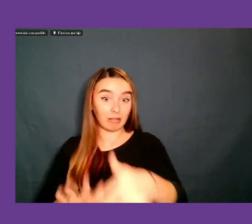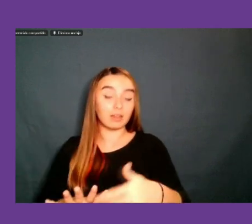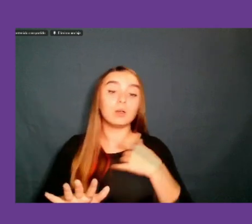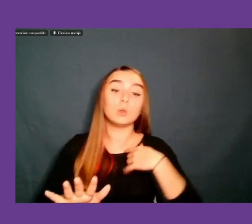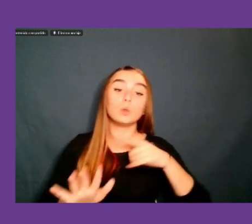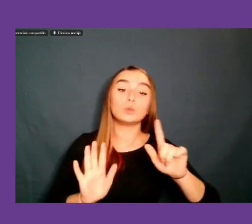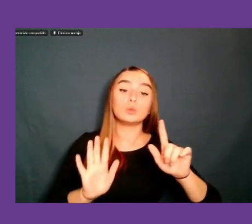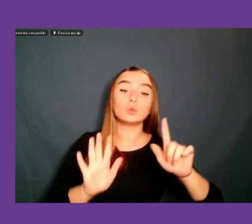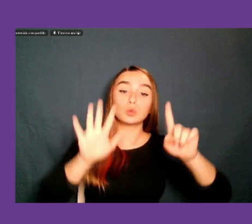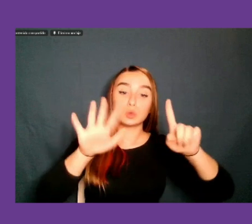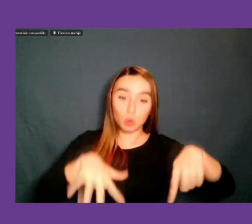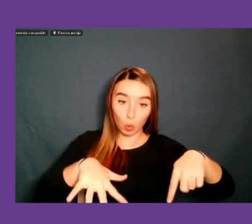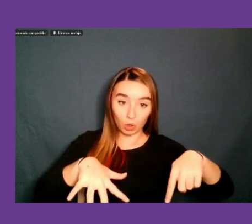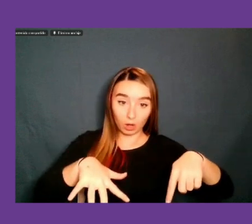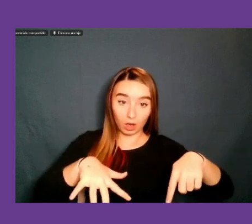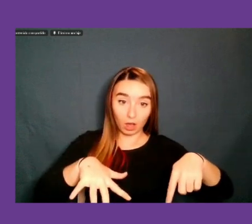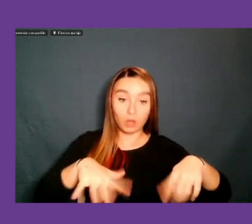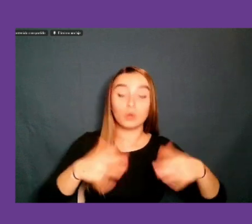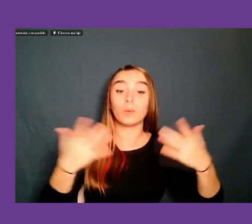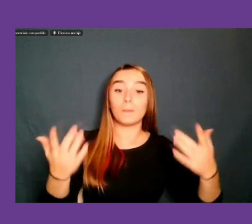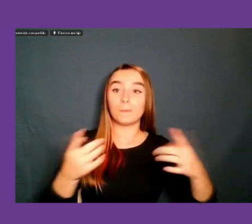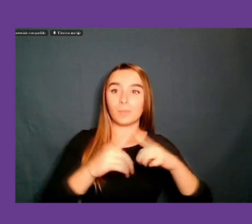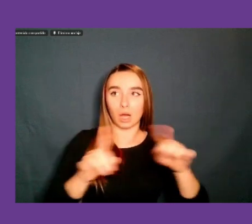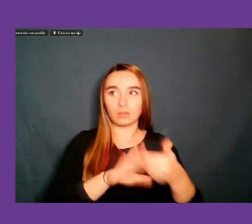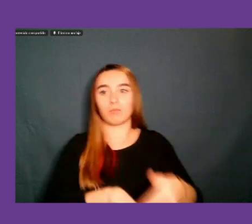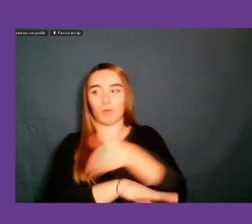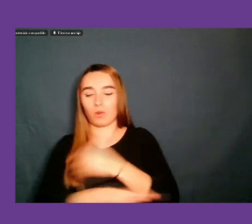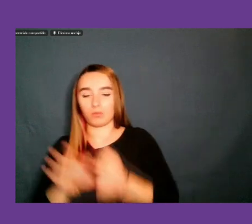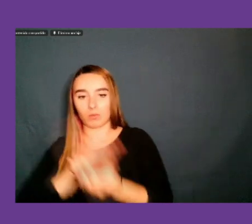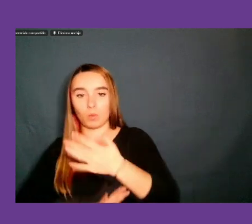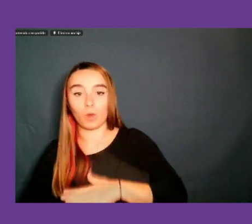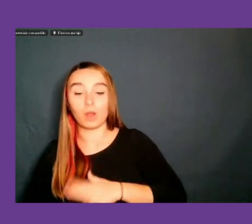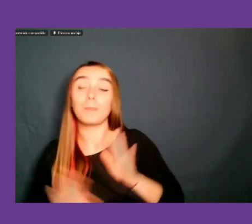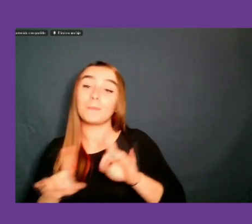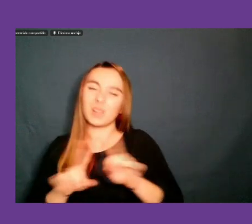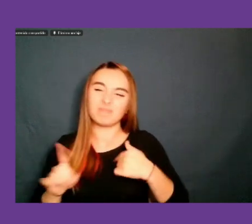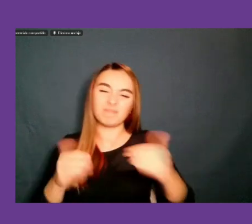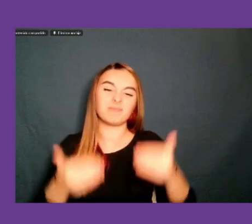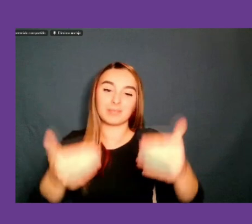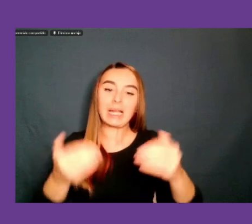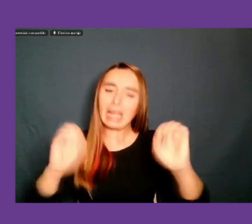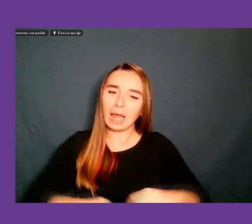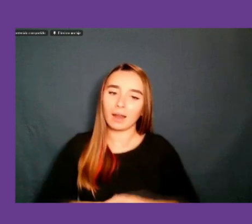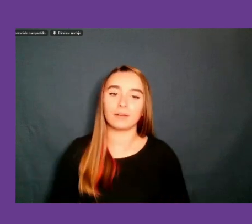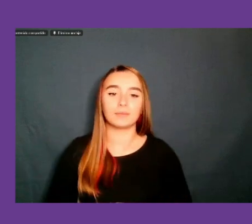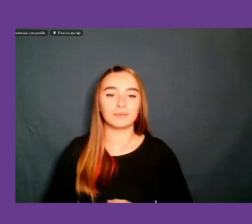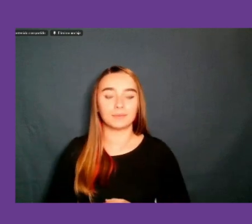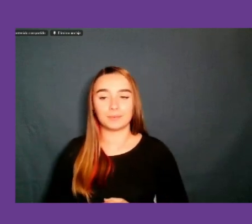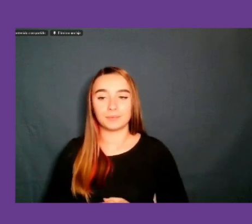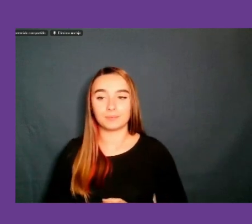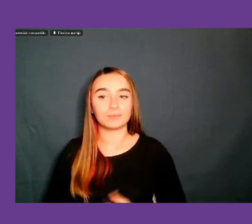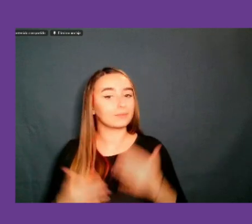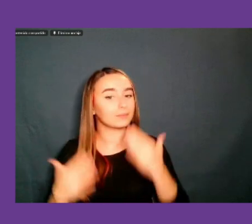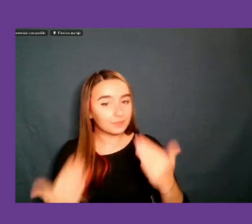before that, but there may be delays. I cannot say anything else than that. Thank you very much. We can